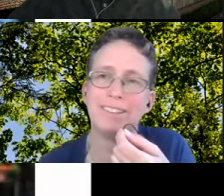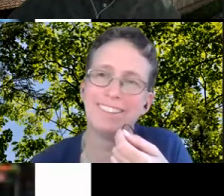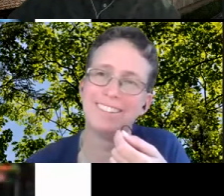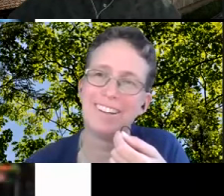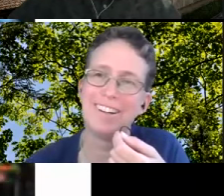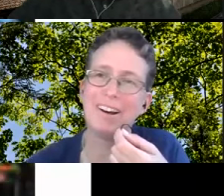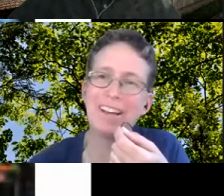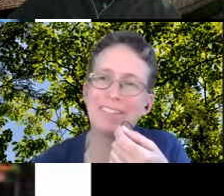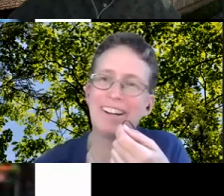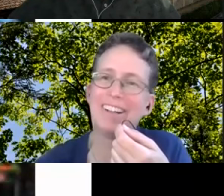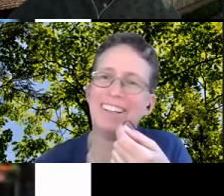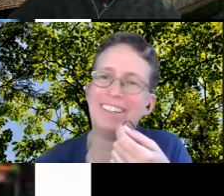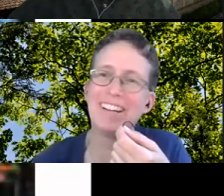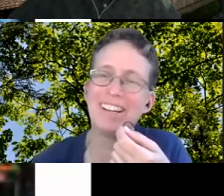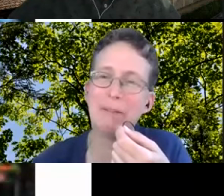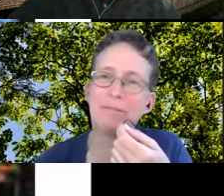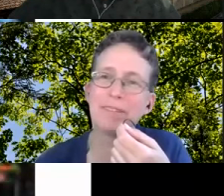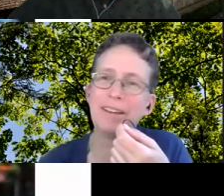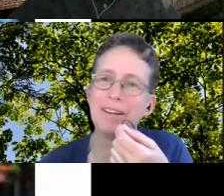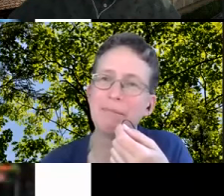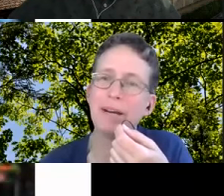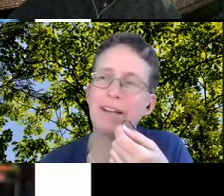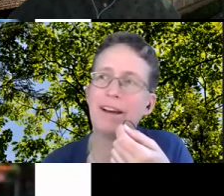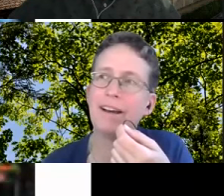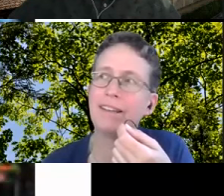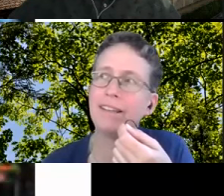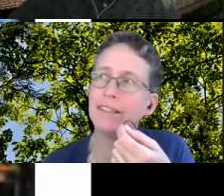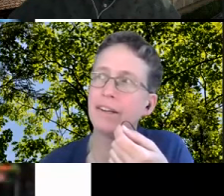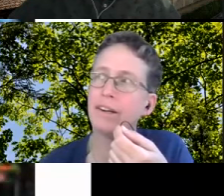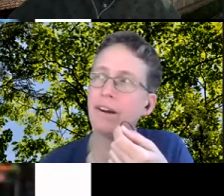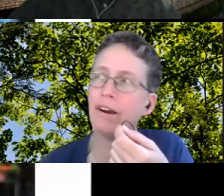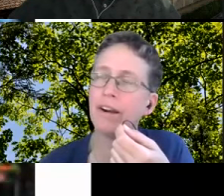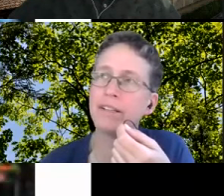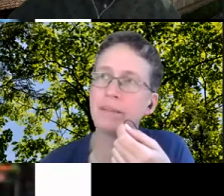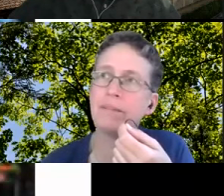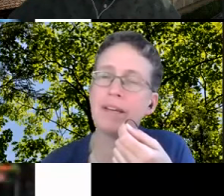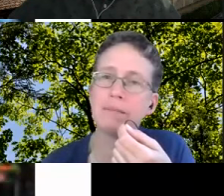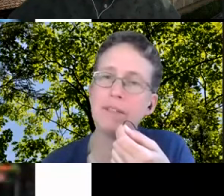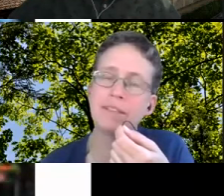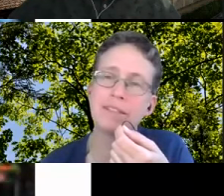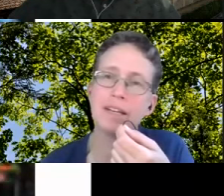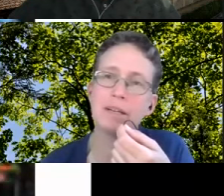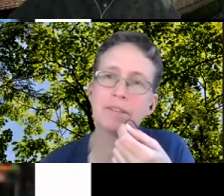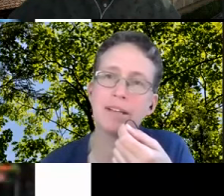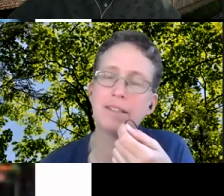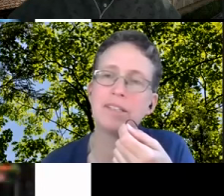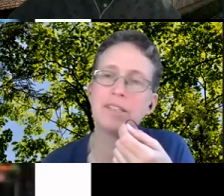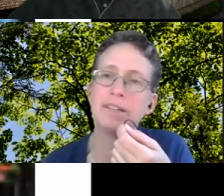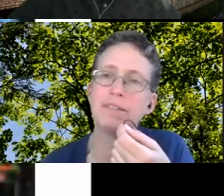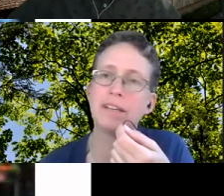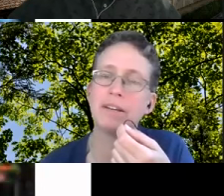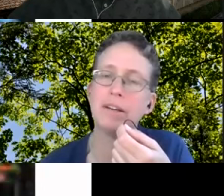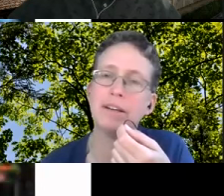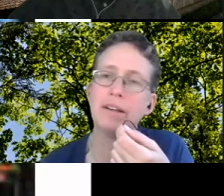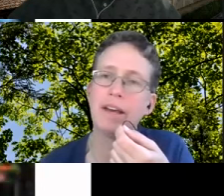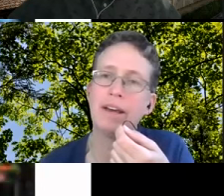question all that well, but I think there are some of these sustainable sites